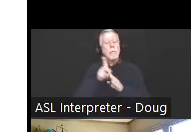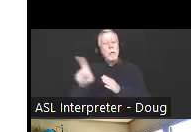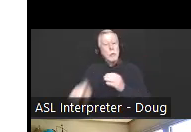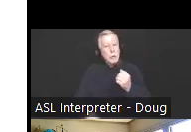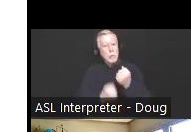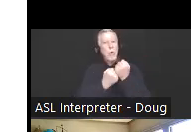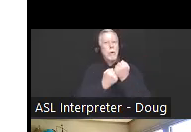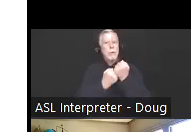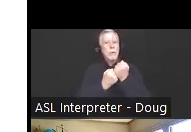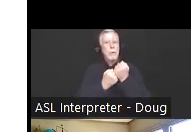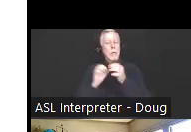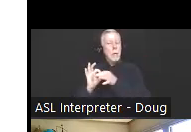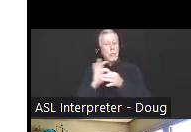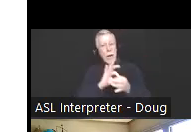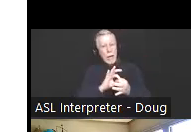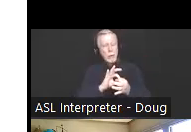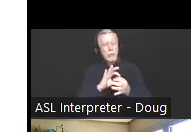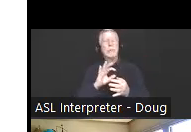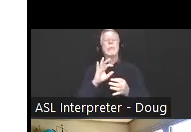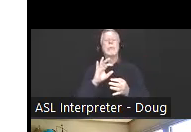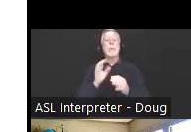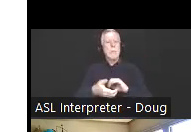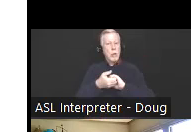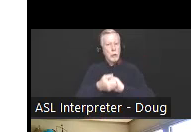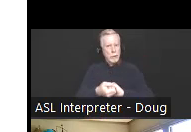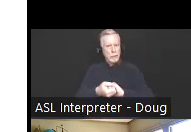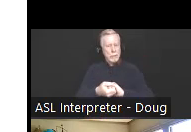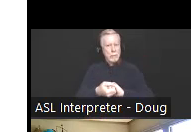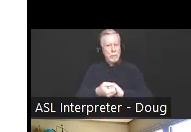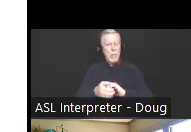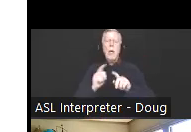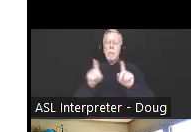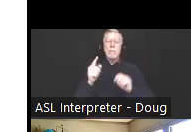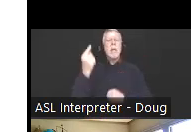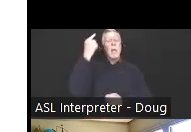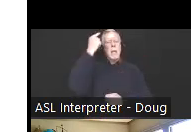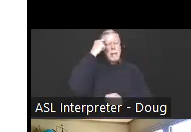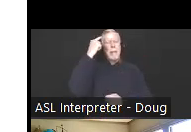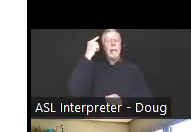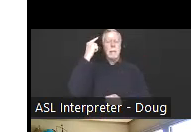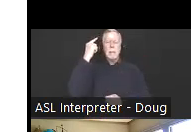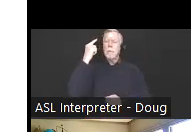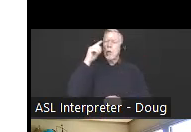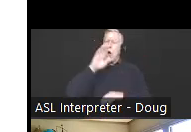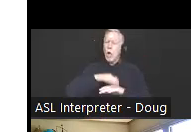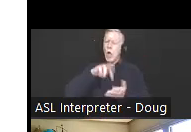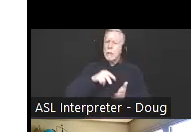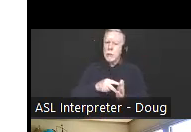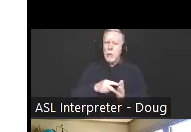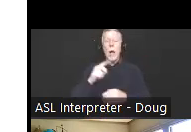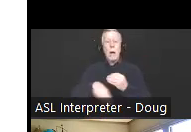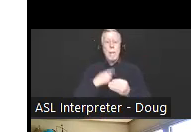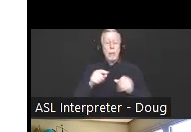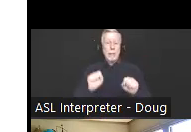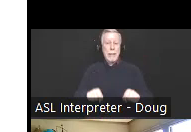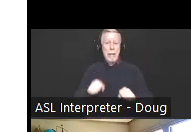support around the partnership. But thinking consciously about what are the capacity building